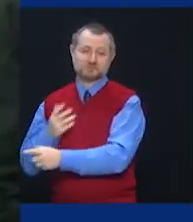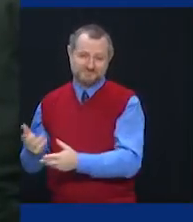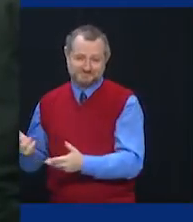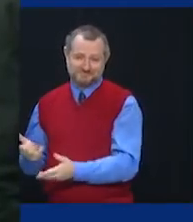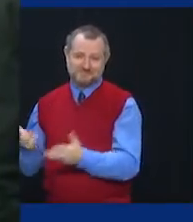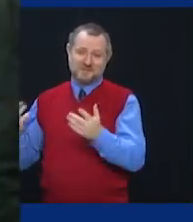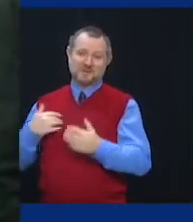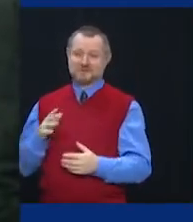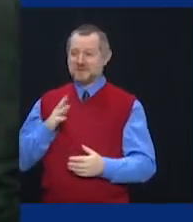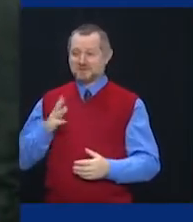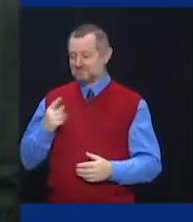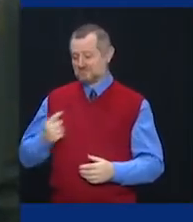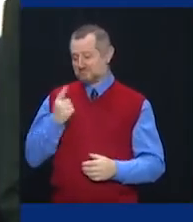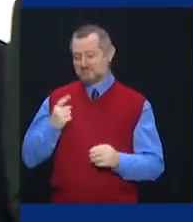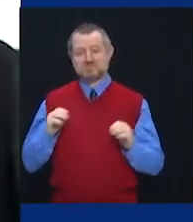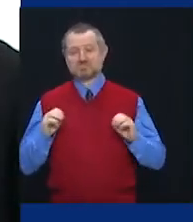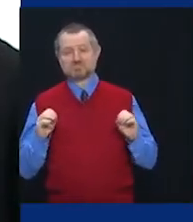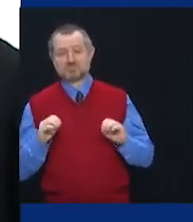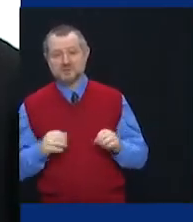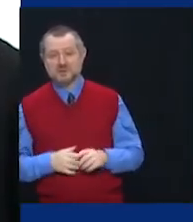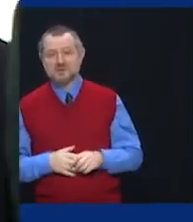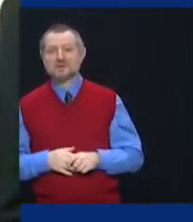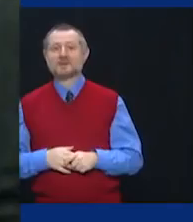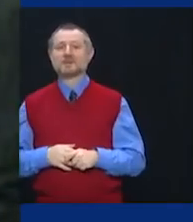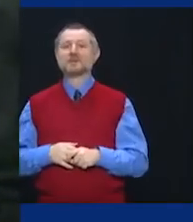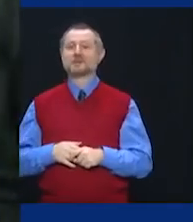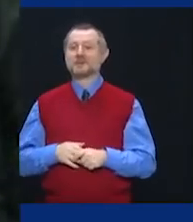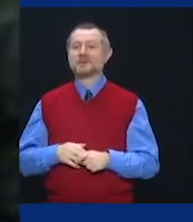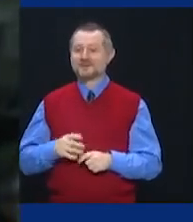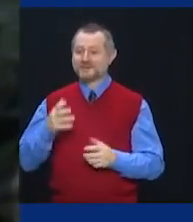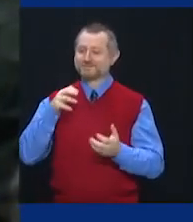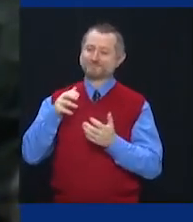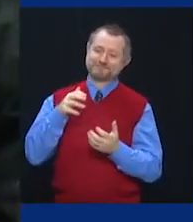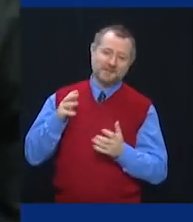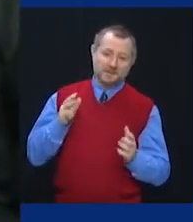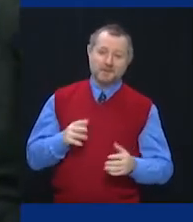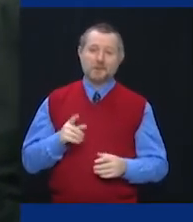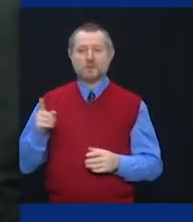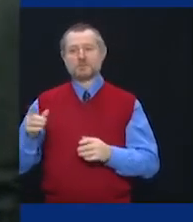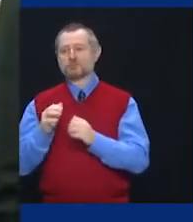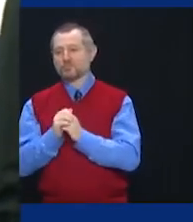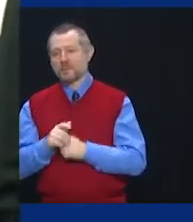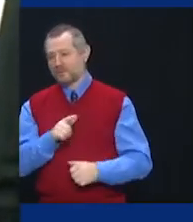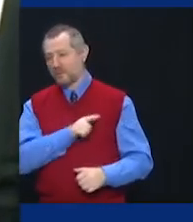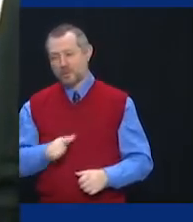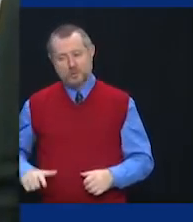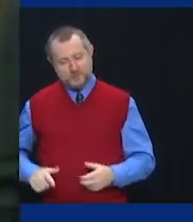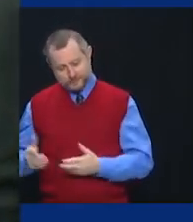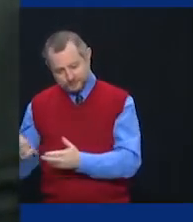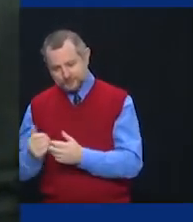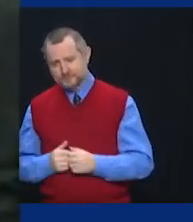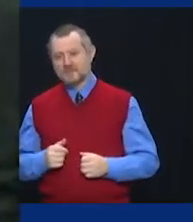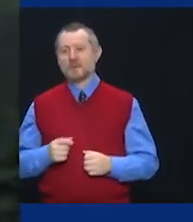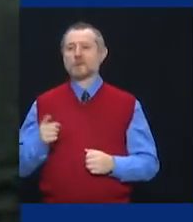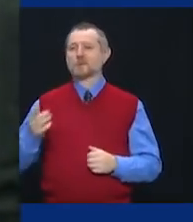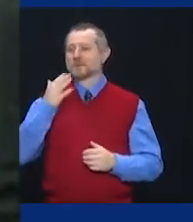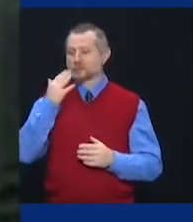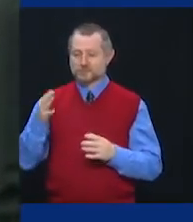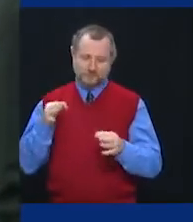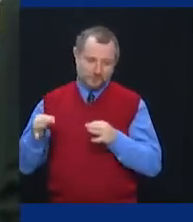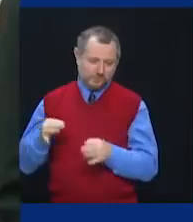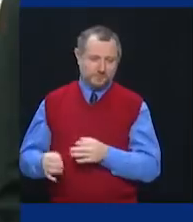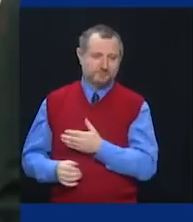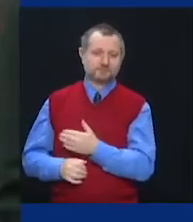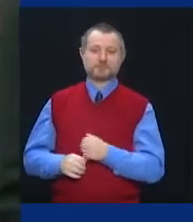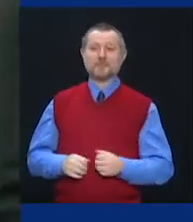personally. So we have, praise the Lord. Good decision on the Reverend's part. So Reverend,